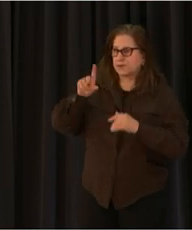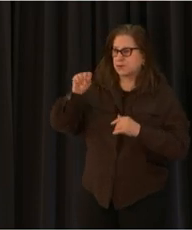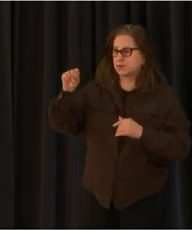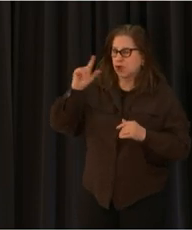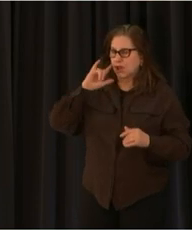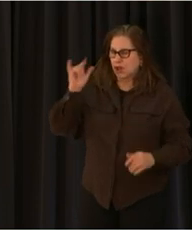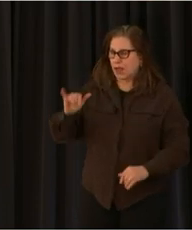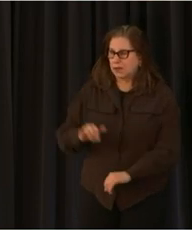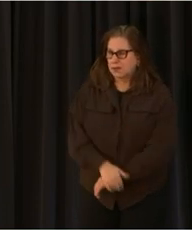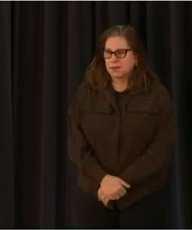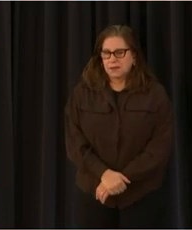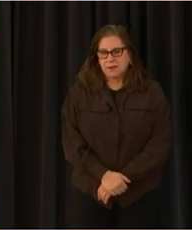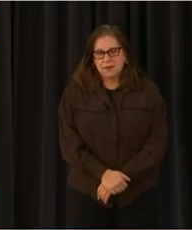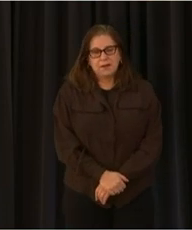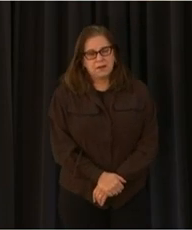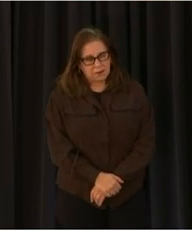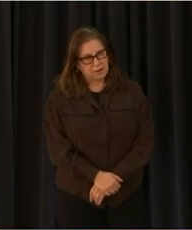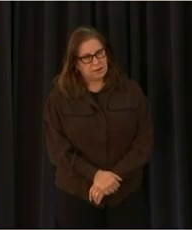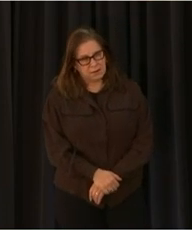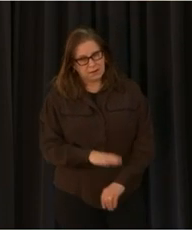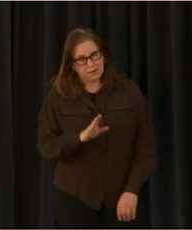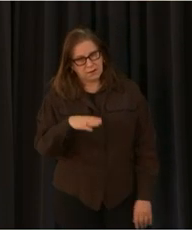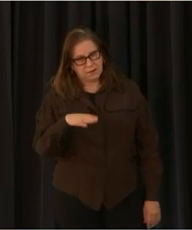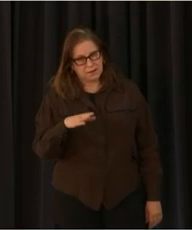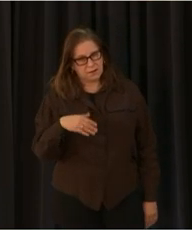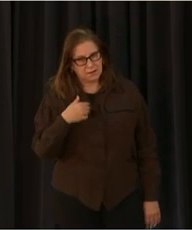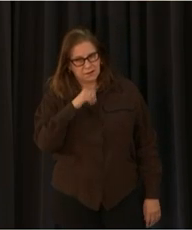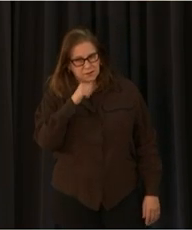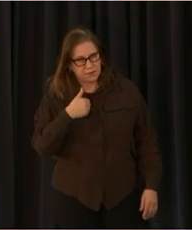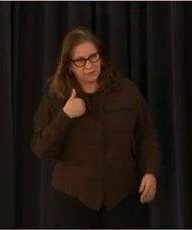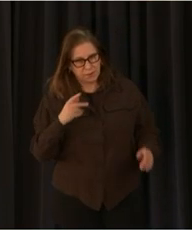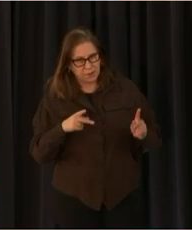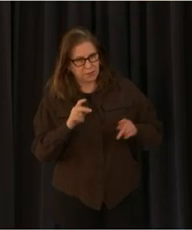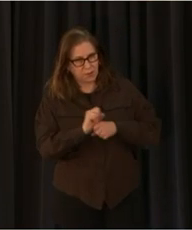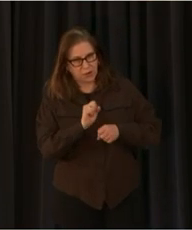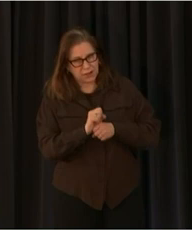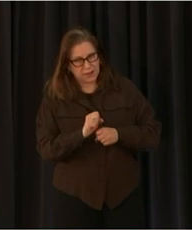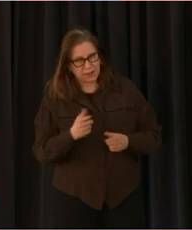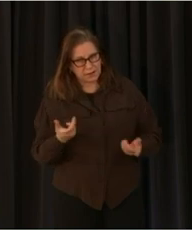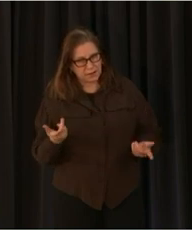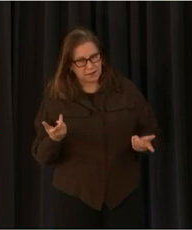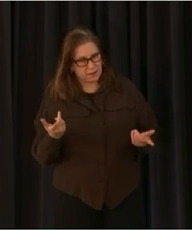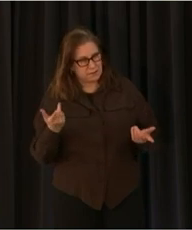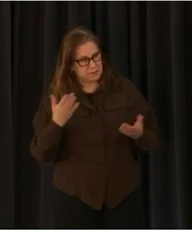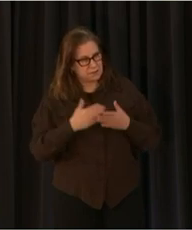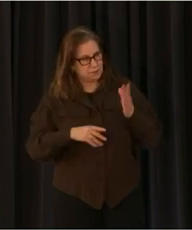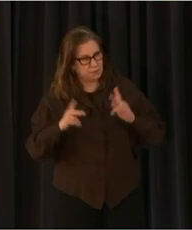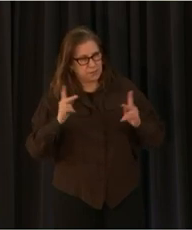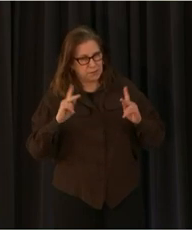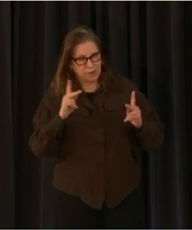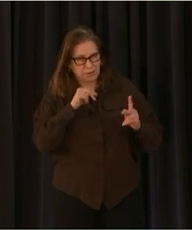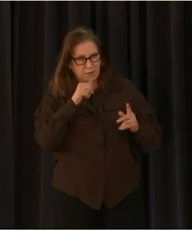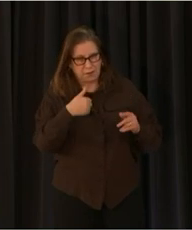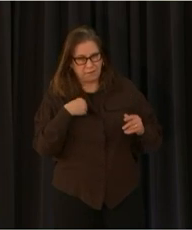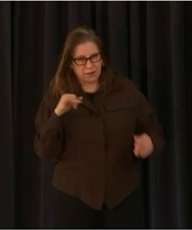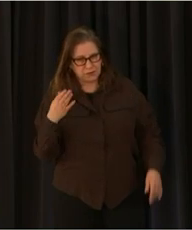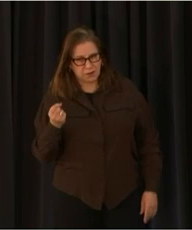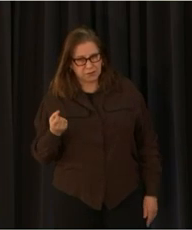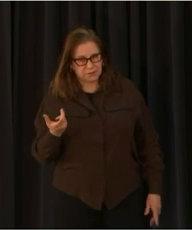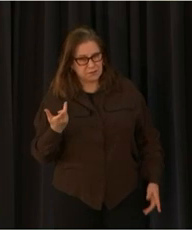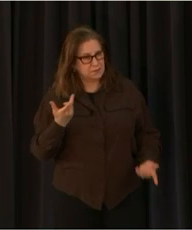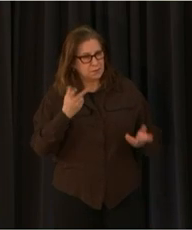But having said that, Sam, we still don't have people at work in our downtown. We still don't have our nightlife